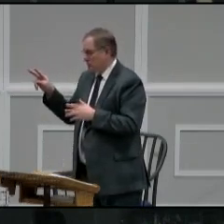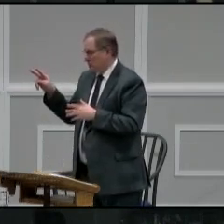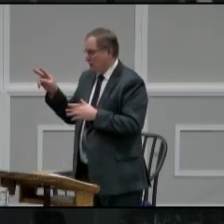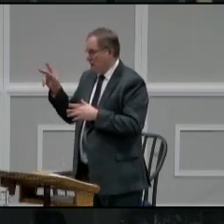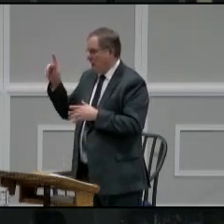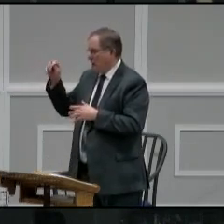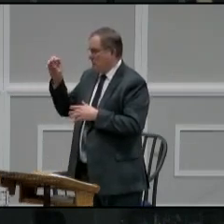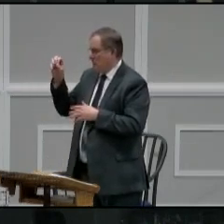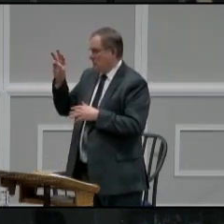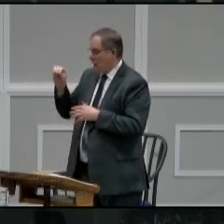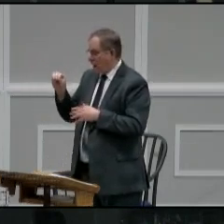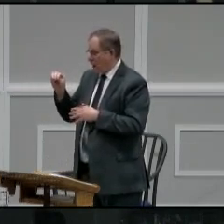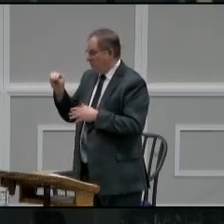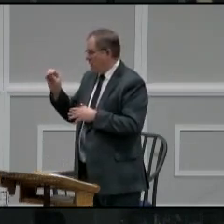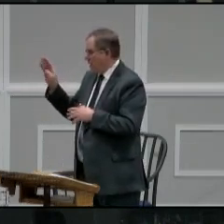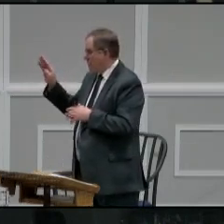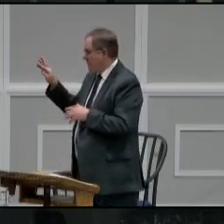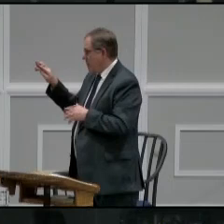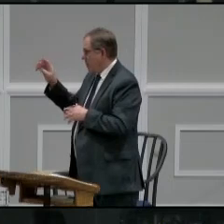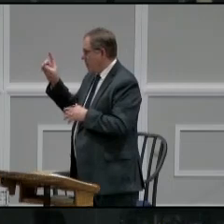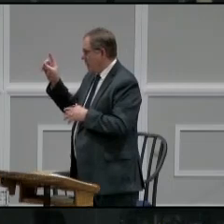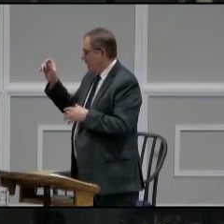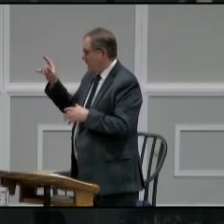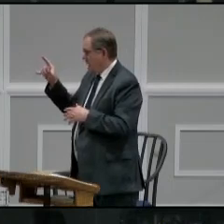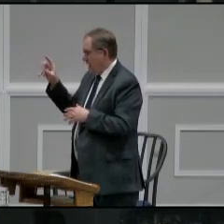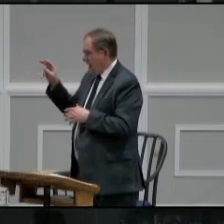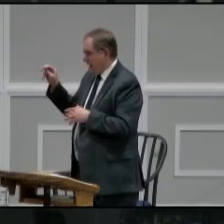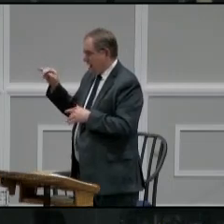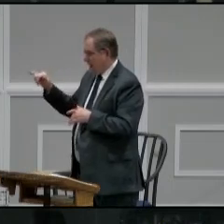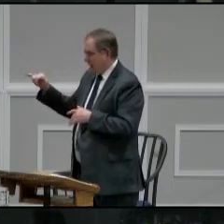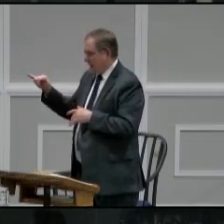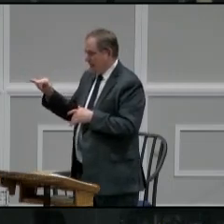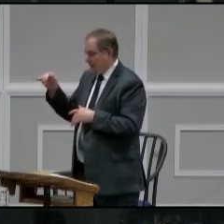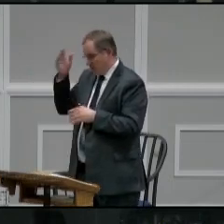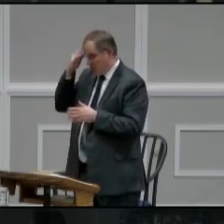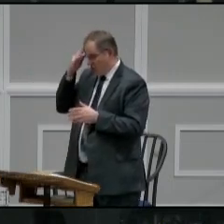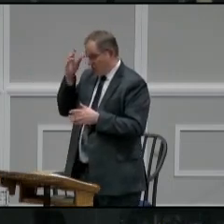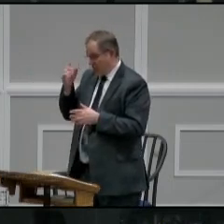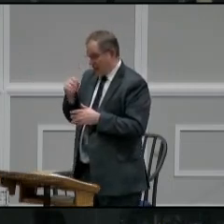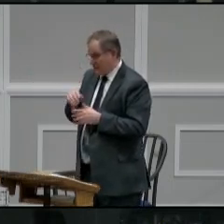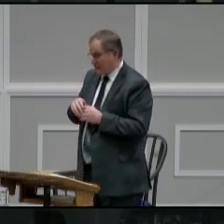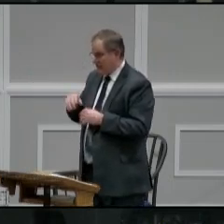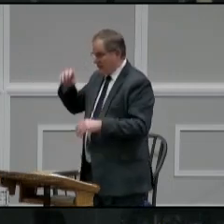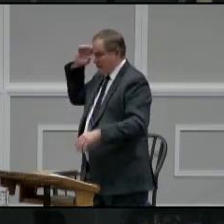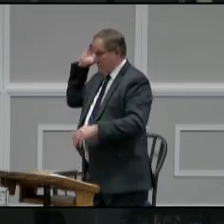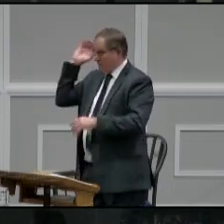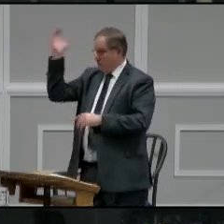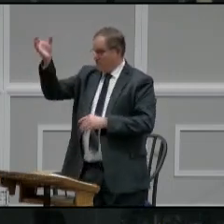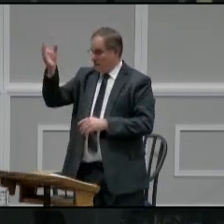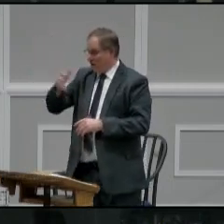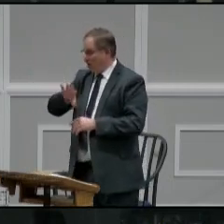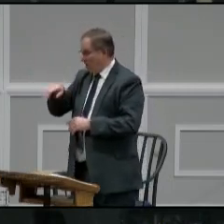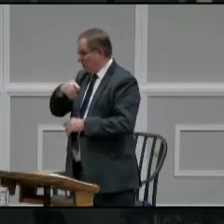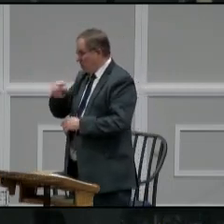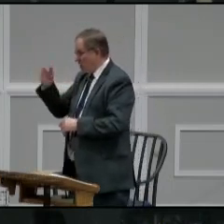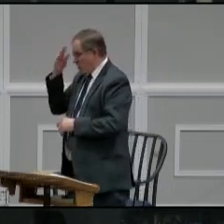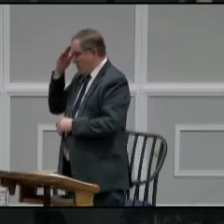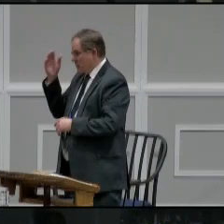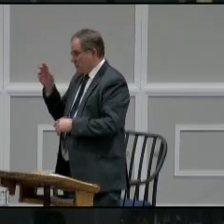Tom Brady made an announcement. How many of you know who Tom Brady is? Okay, a couple of you. It's